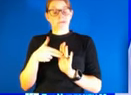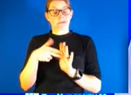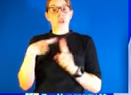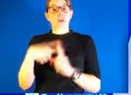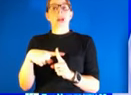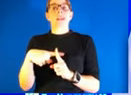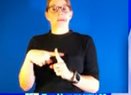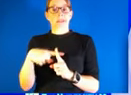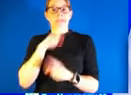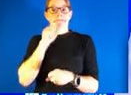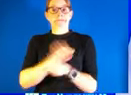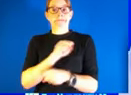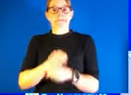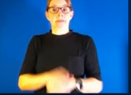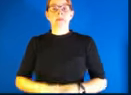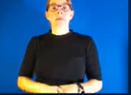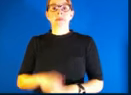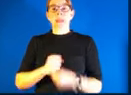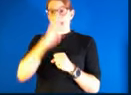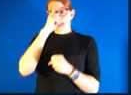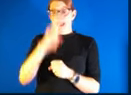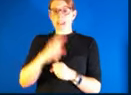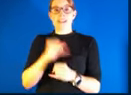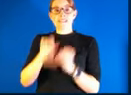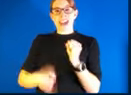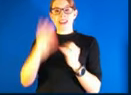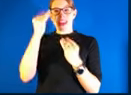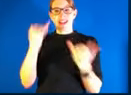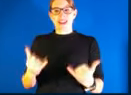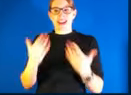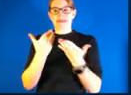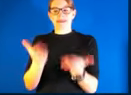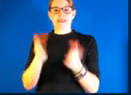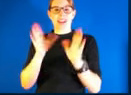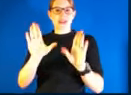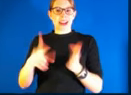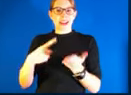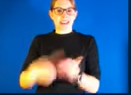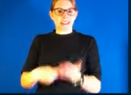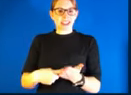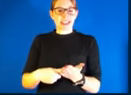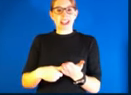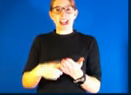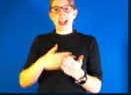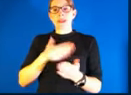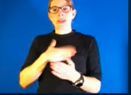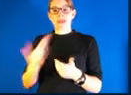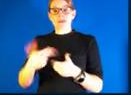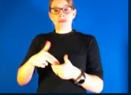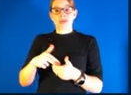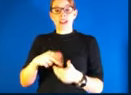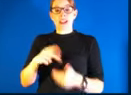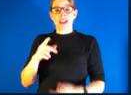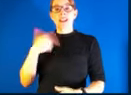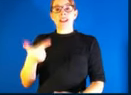true positive. Makes sense. All right, let's get to our final thoughts today. Such a great conversation. Glad you were with us. Dr. Jacobson, I'm going to let you get us